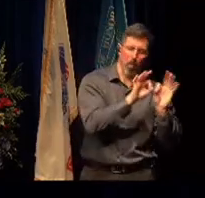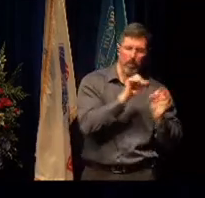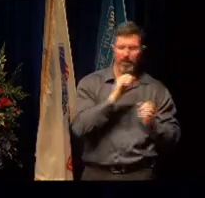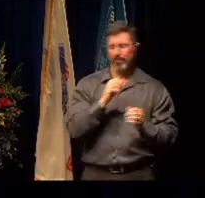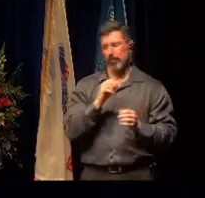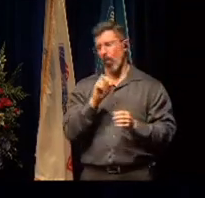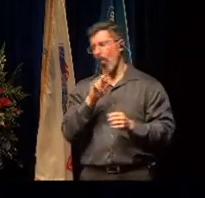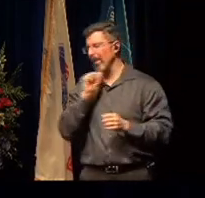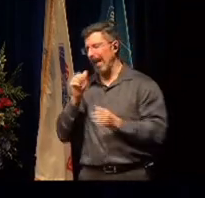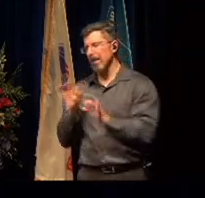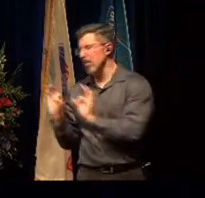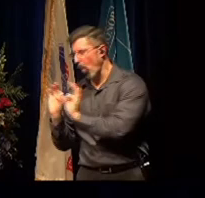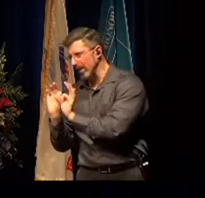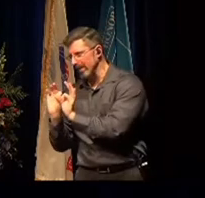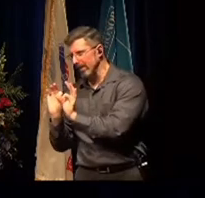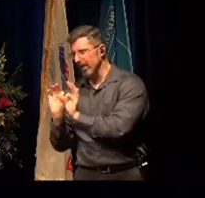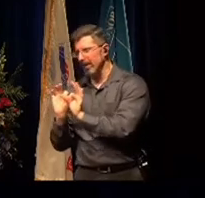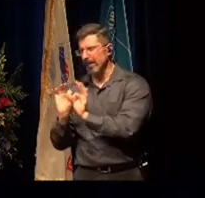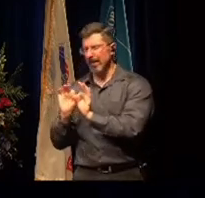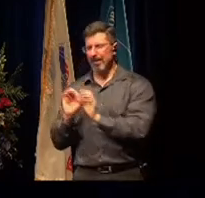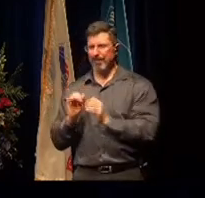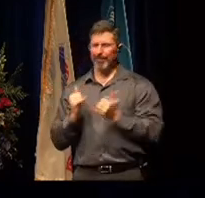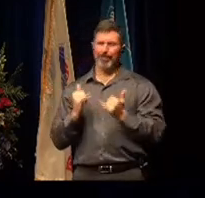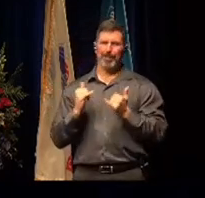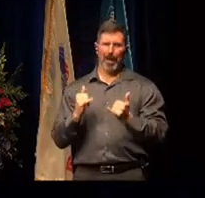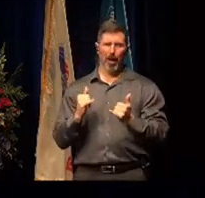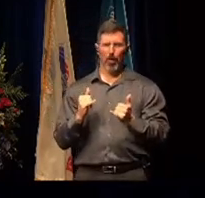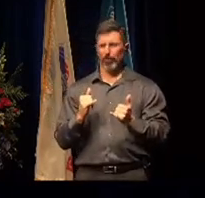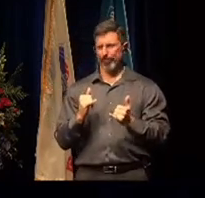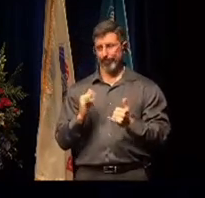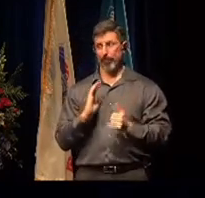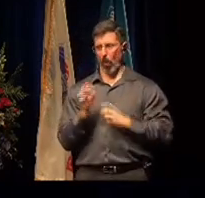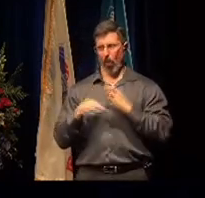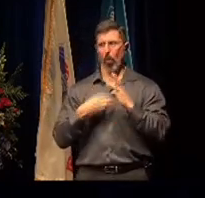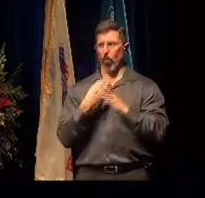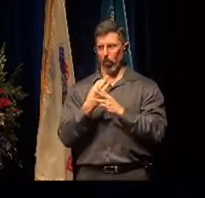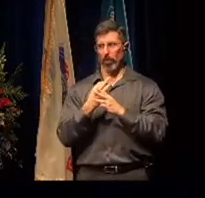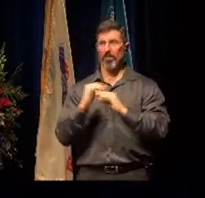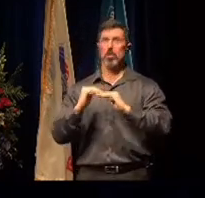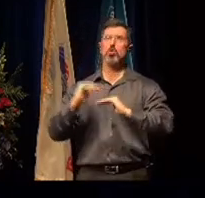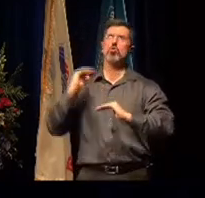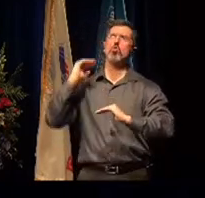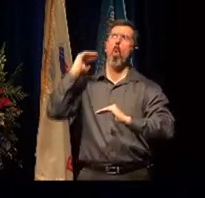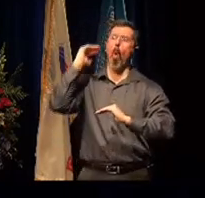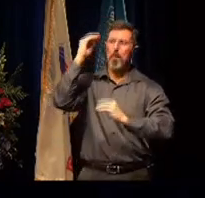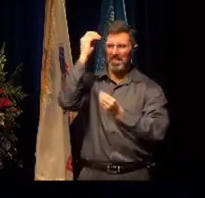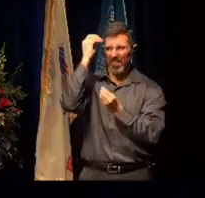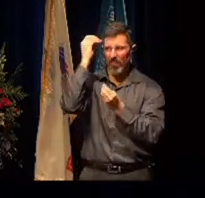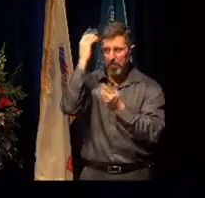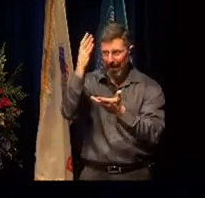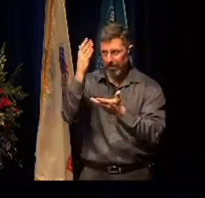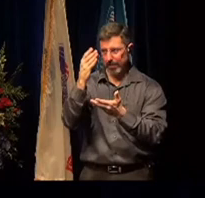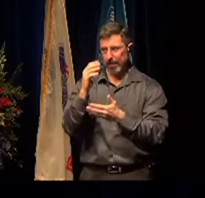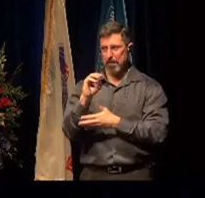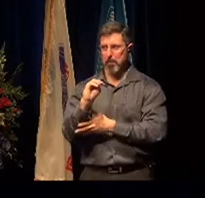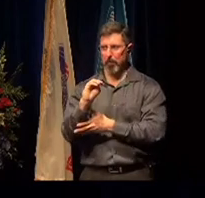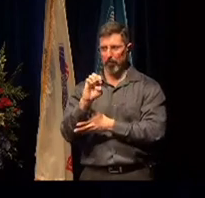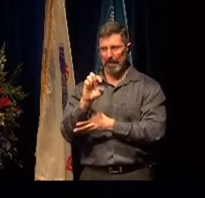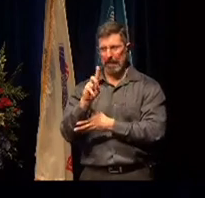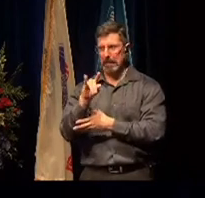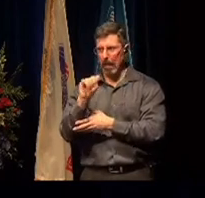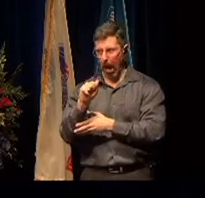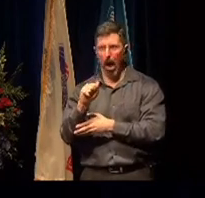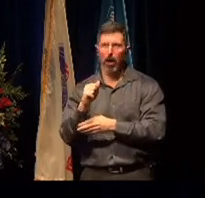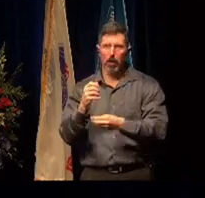We live in a world where information is flying at us from every direction as we consume the constant barrage of media and hang on every word and feel as if every turn of